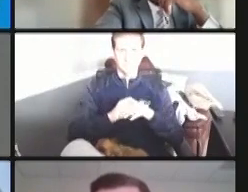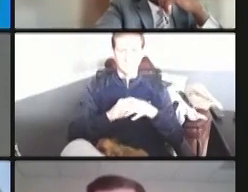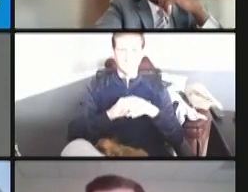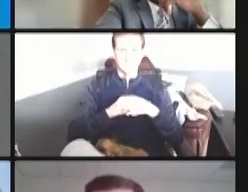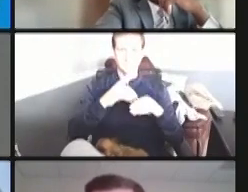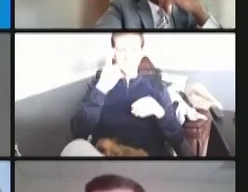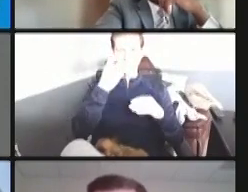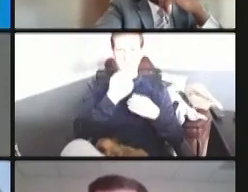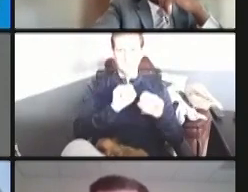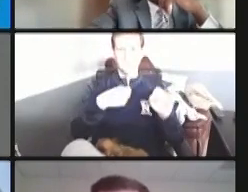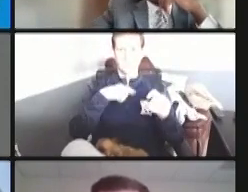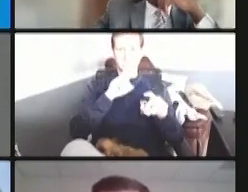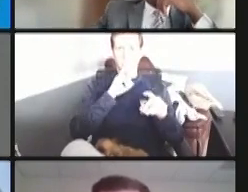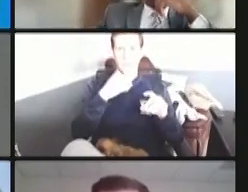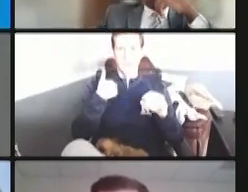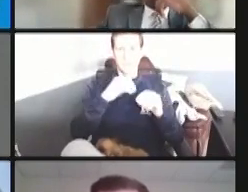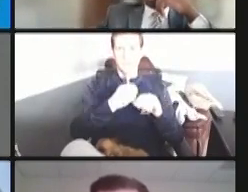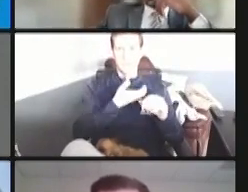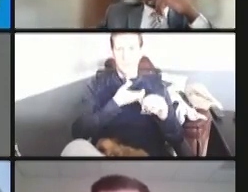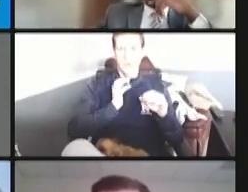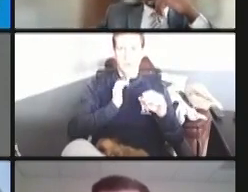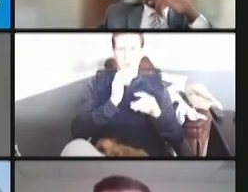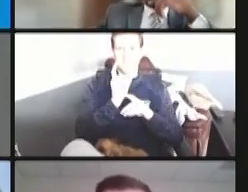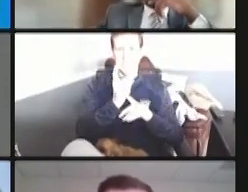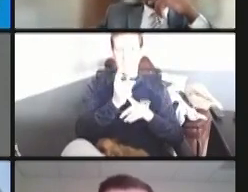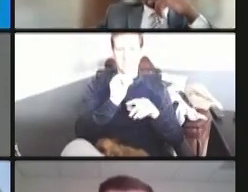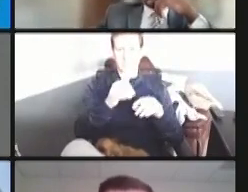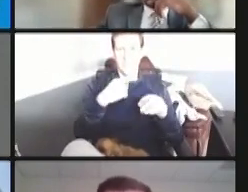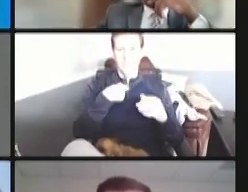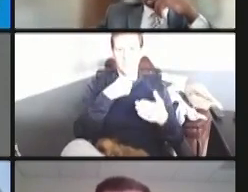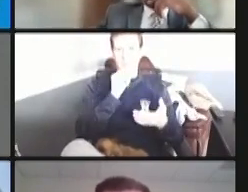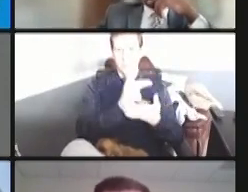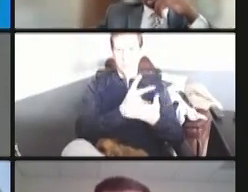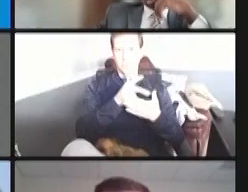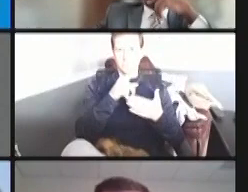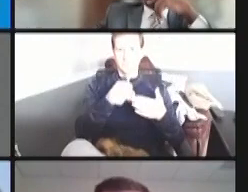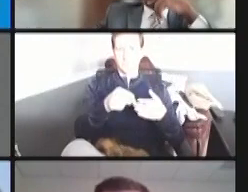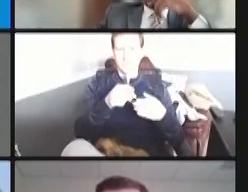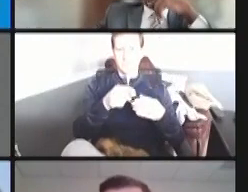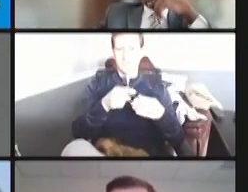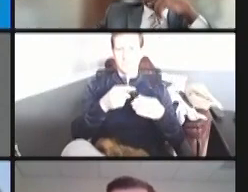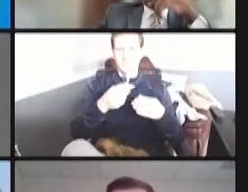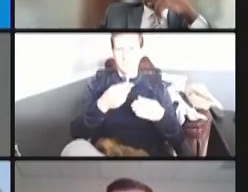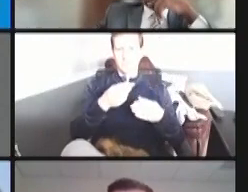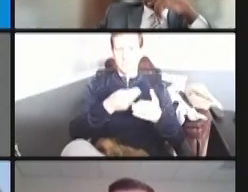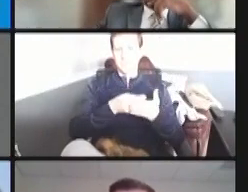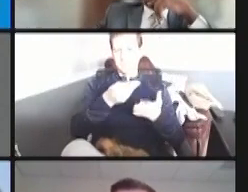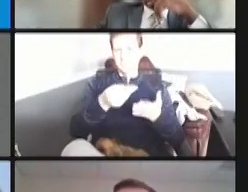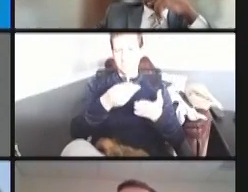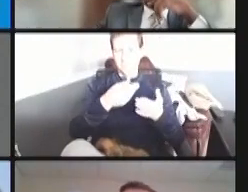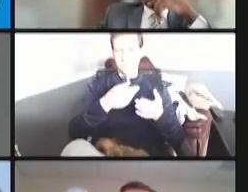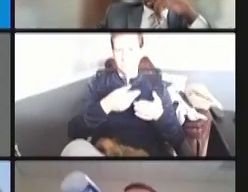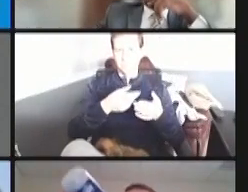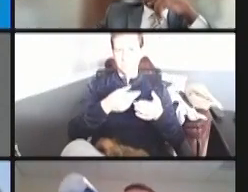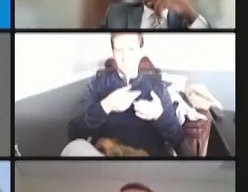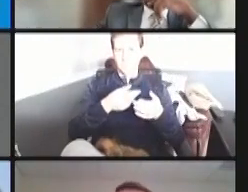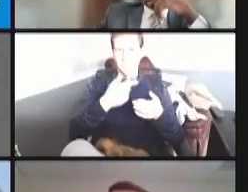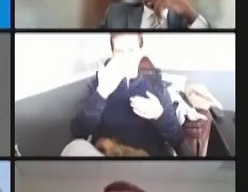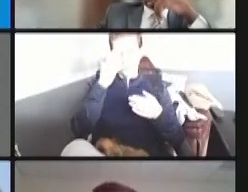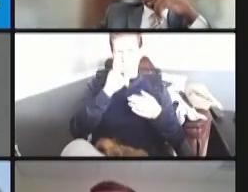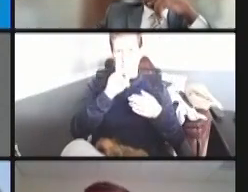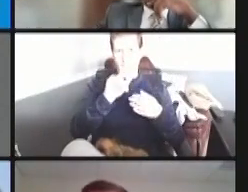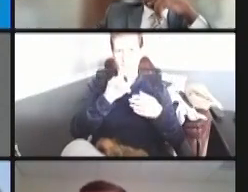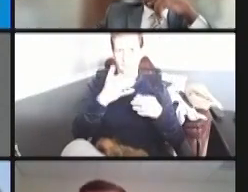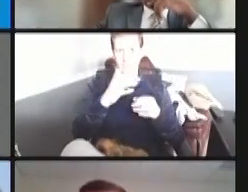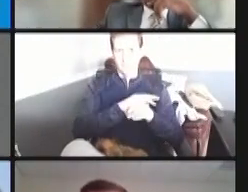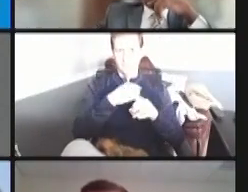safe side, we should probably have it in our minutes that we're approving these expenditures so that Kyle's covered. I know we err on the